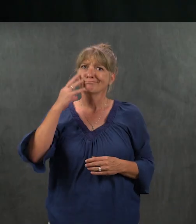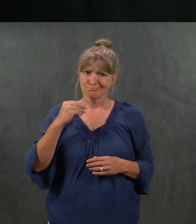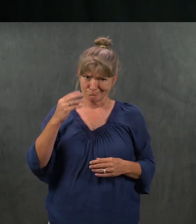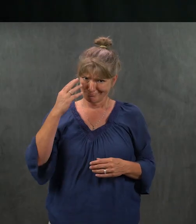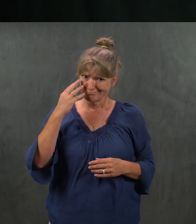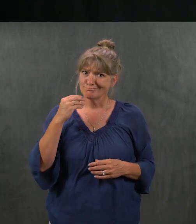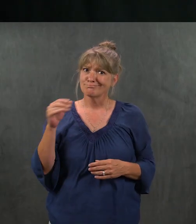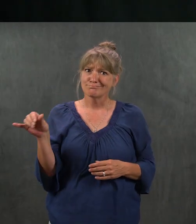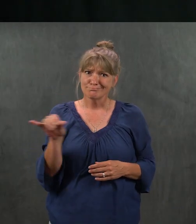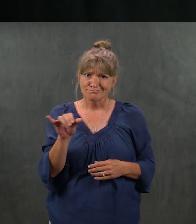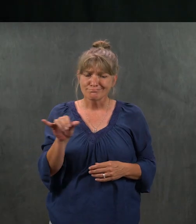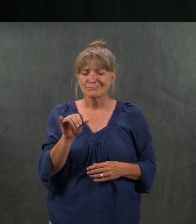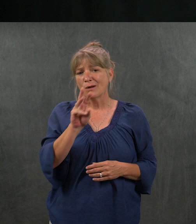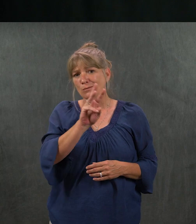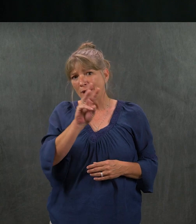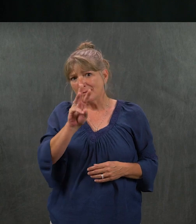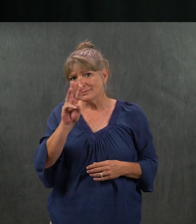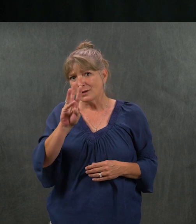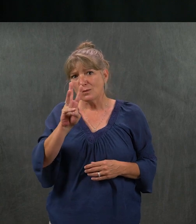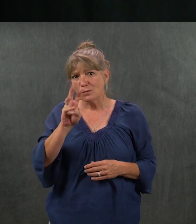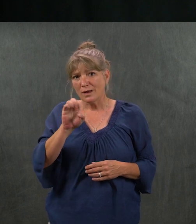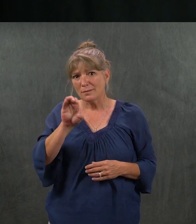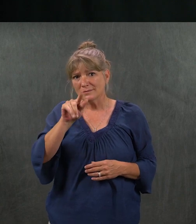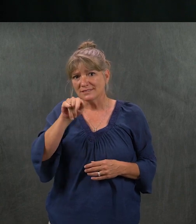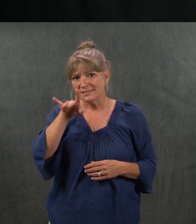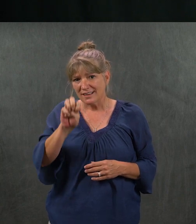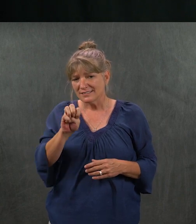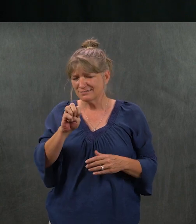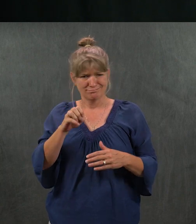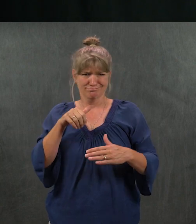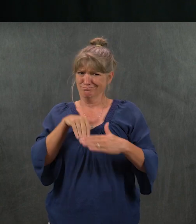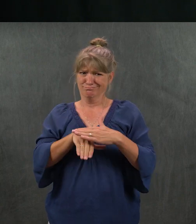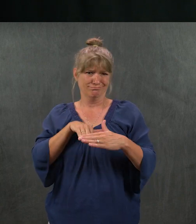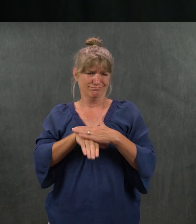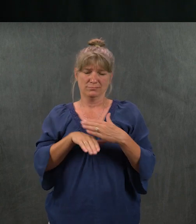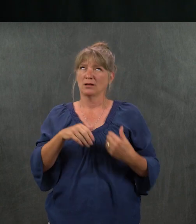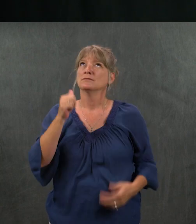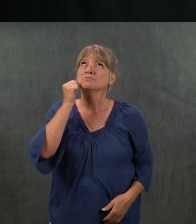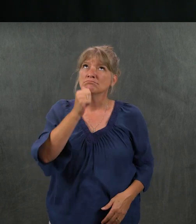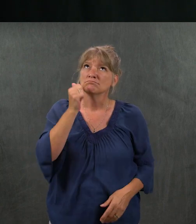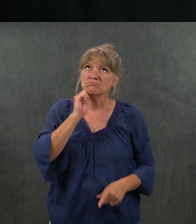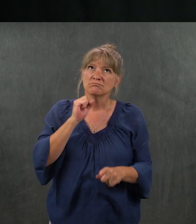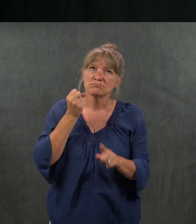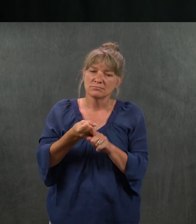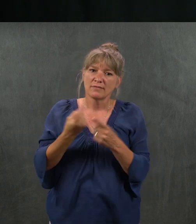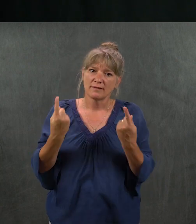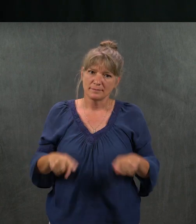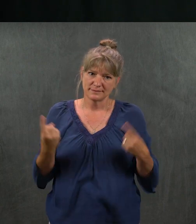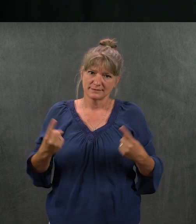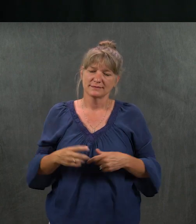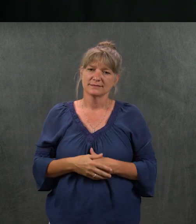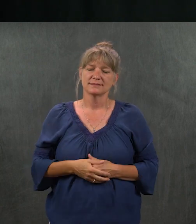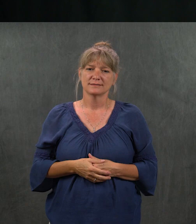also experienced a lot of websites that are inaccessible, I would say nearly on a daily